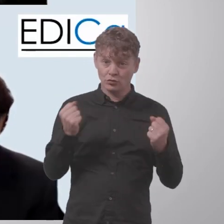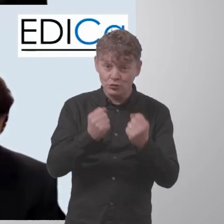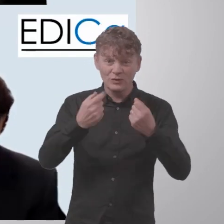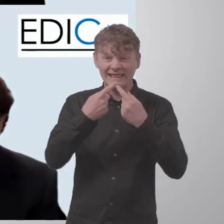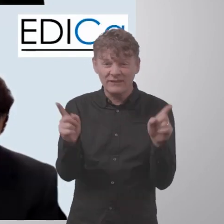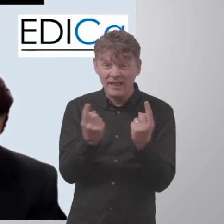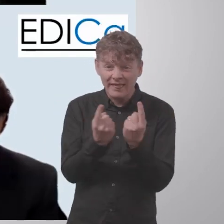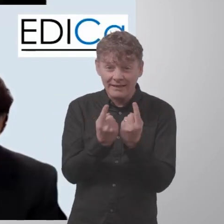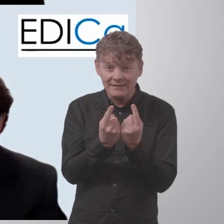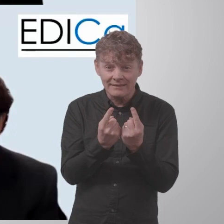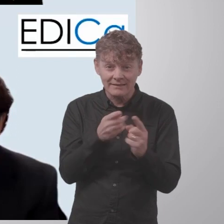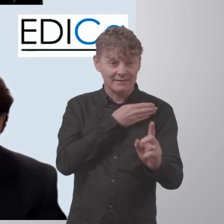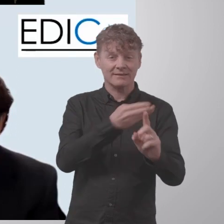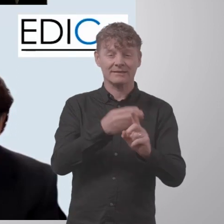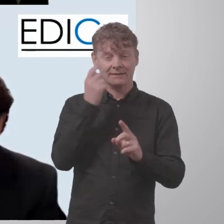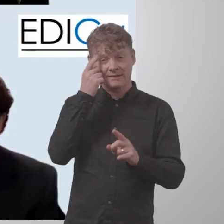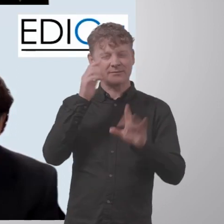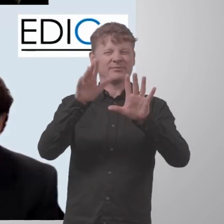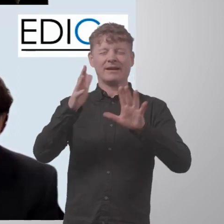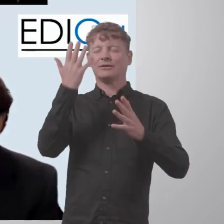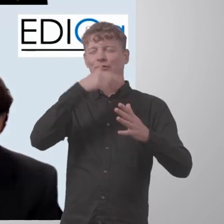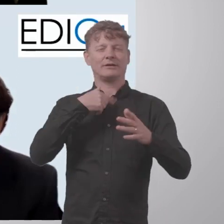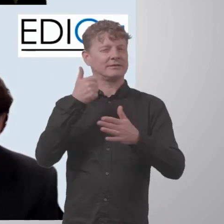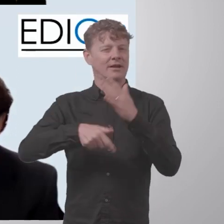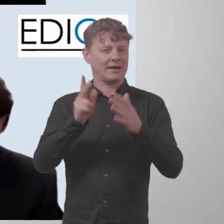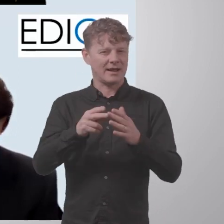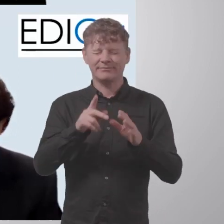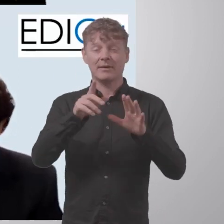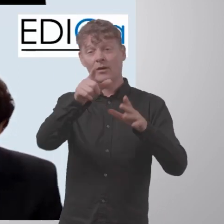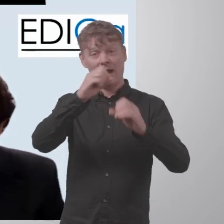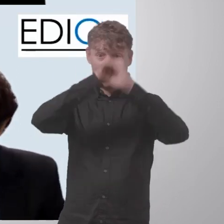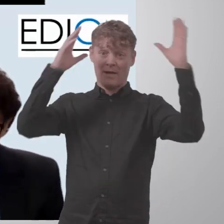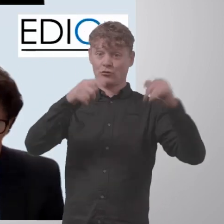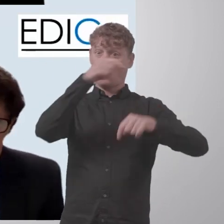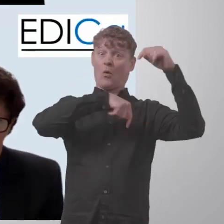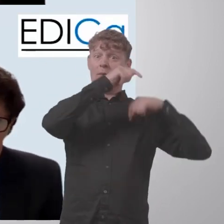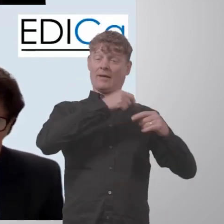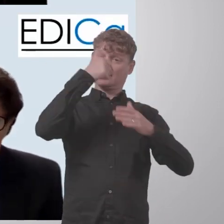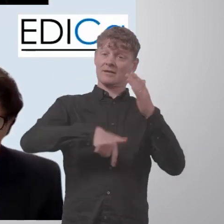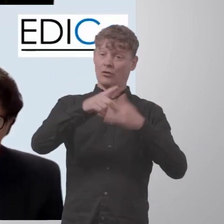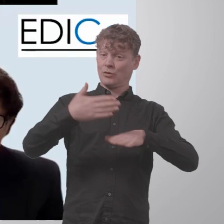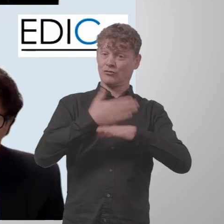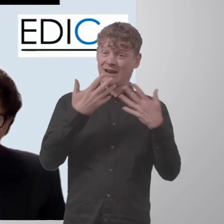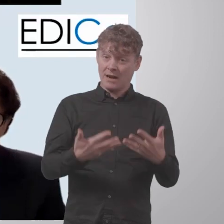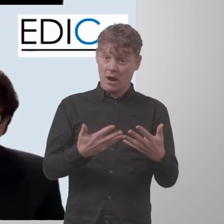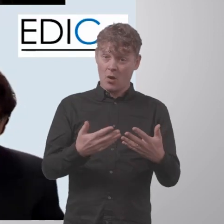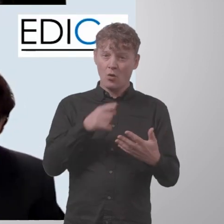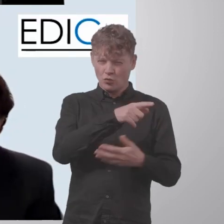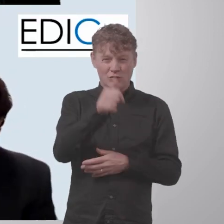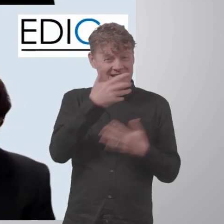Sorry, let me start again. If you were starting your academic career again now, would you do anything differently given what you've learned about EDI challenges you are